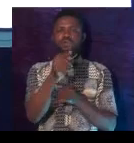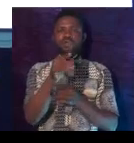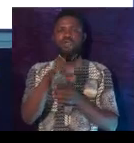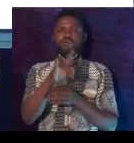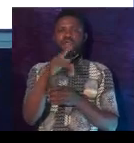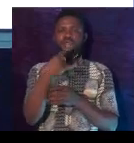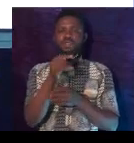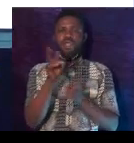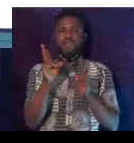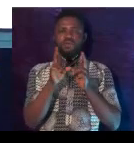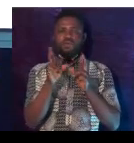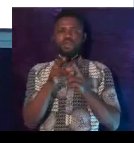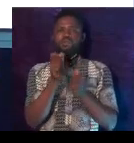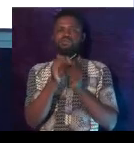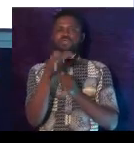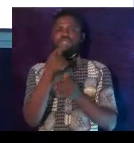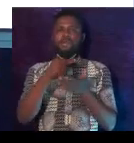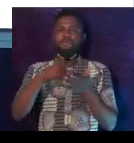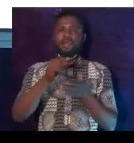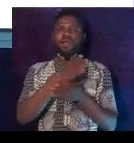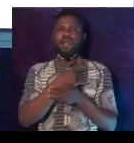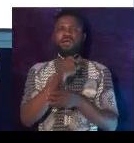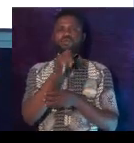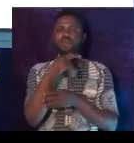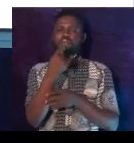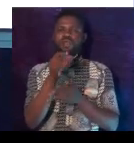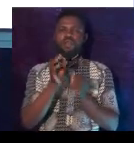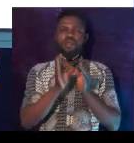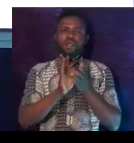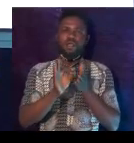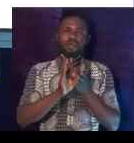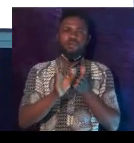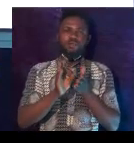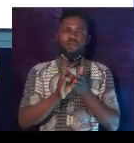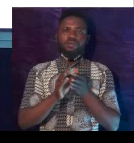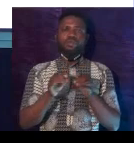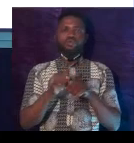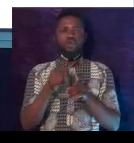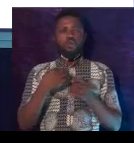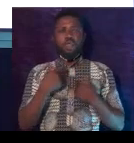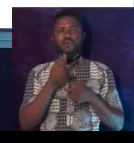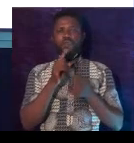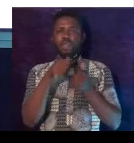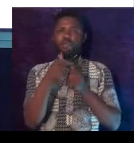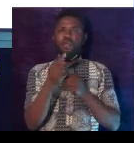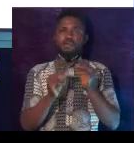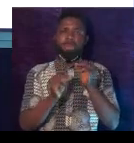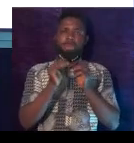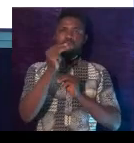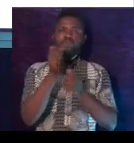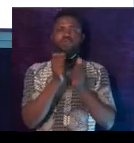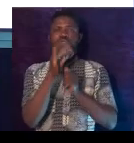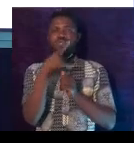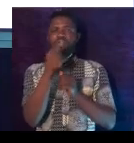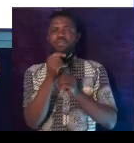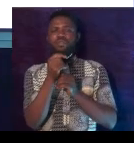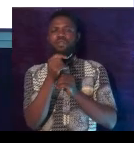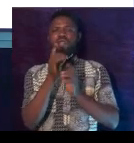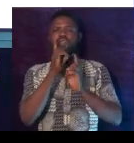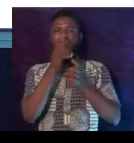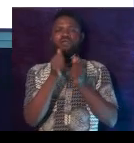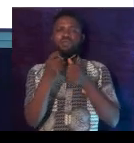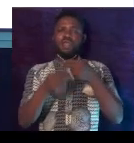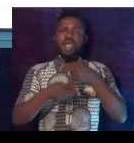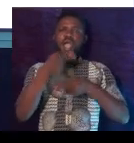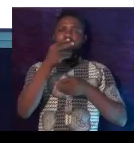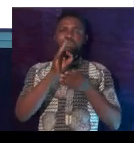range. You're picking the data, which is the mark, and not the frequency or the count. So then we've talked about the mode, which is the data with